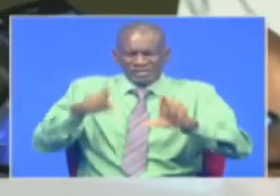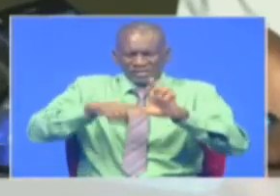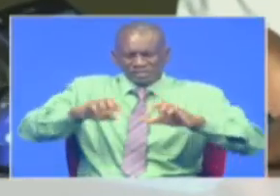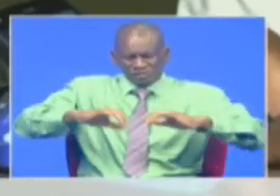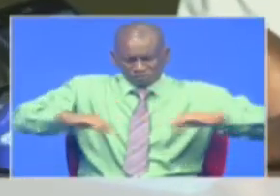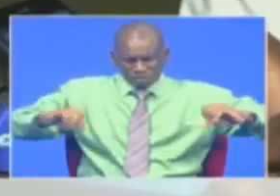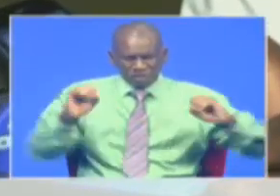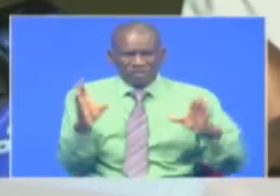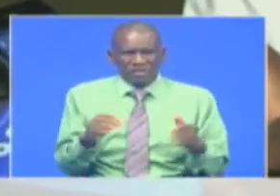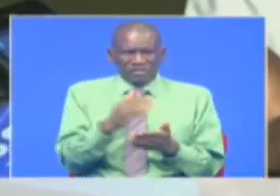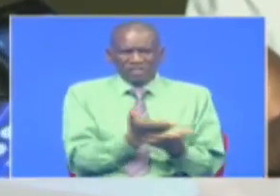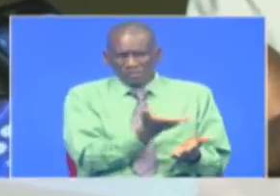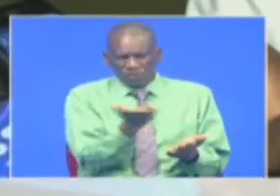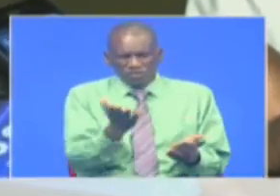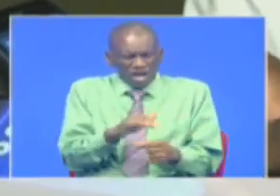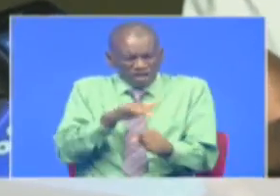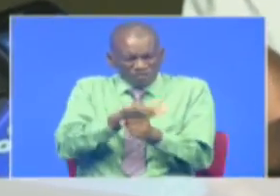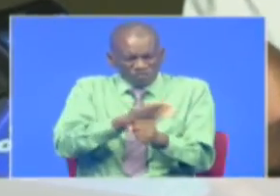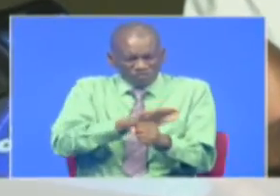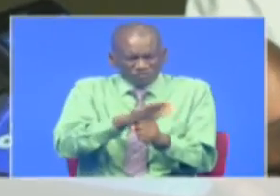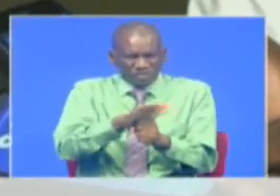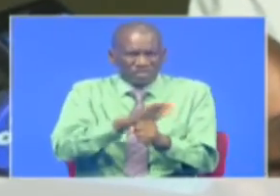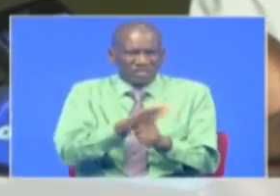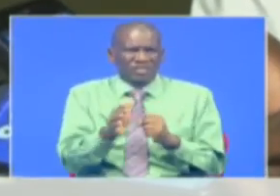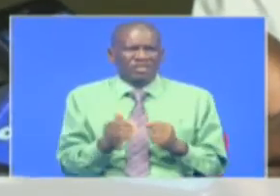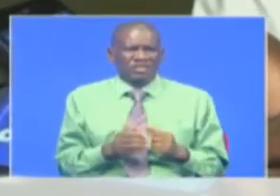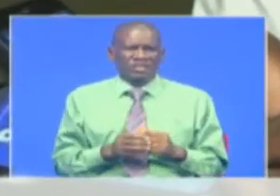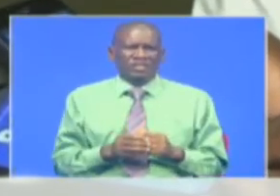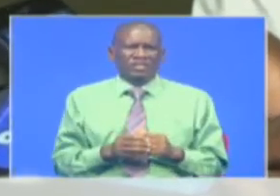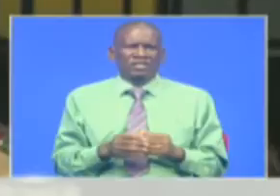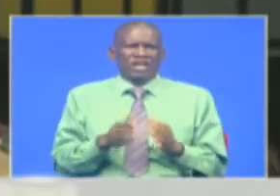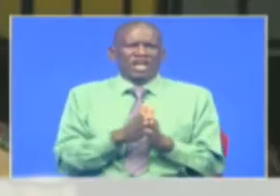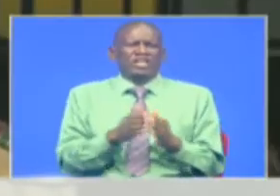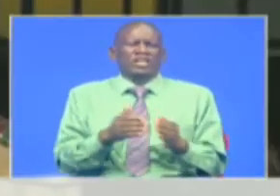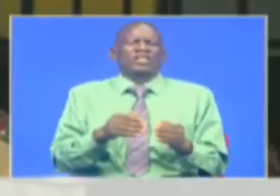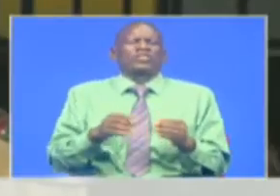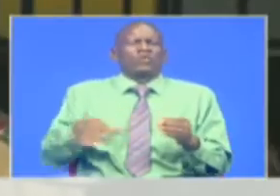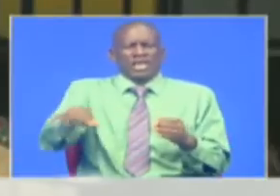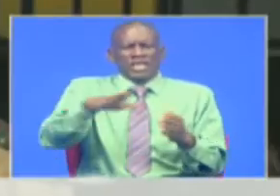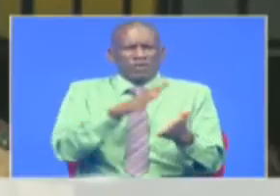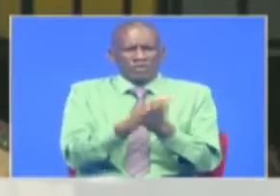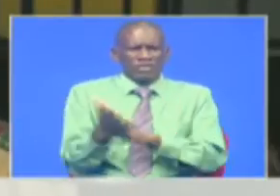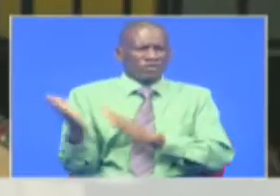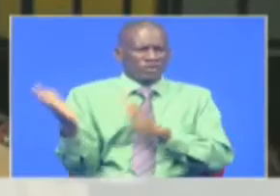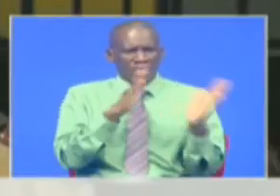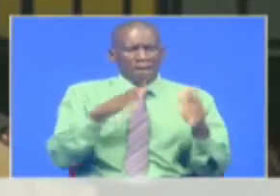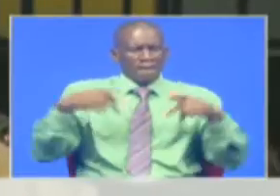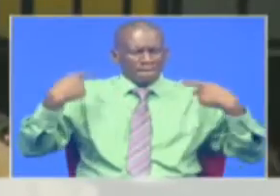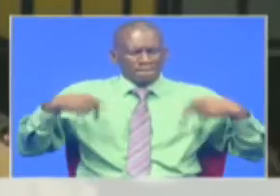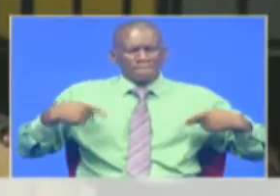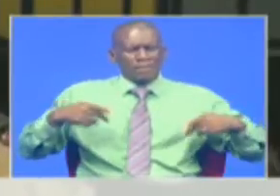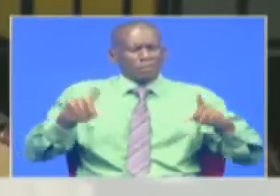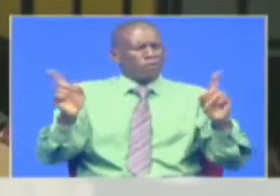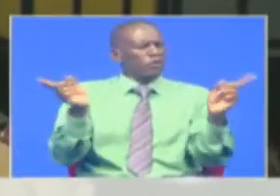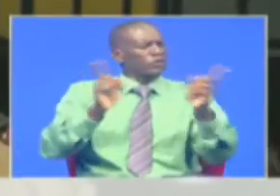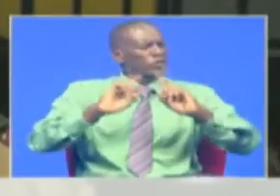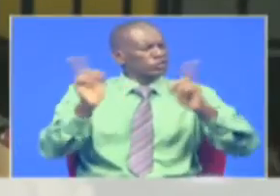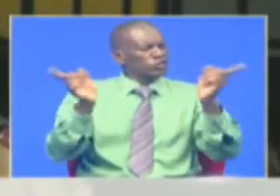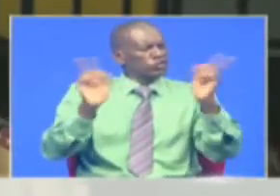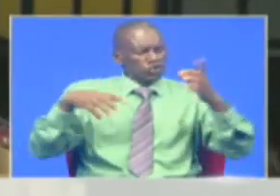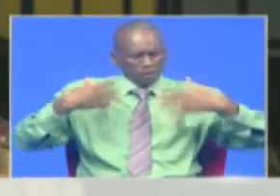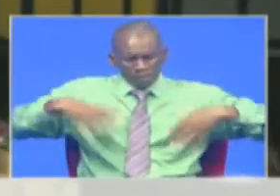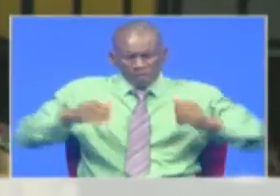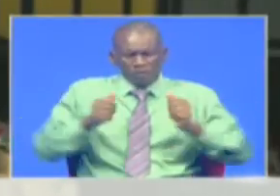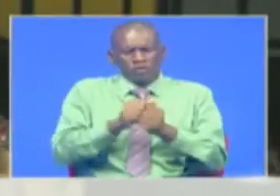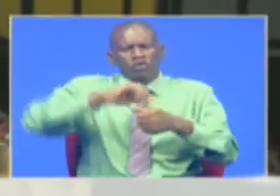were even so crowded even to host the people, and there are no ventilations. People must not joke with this disease,